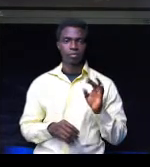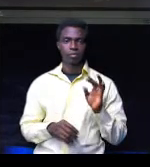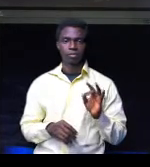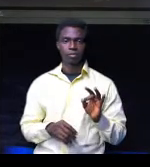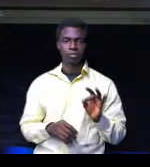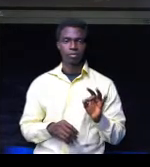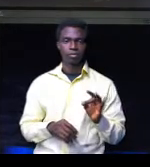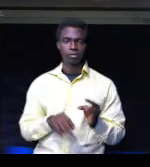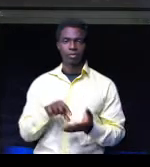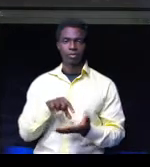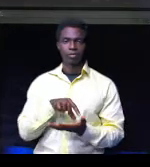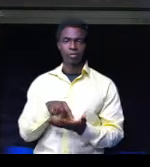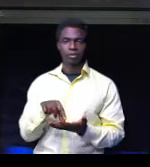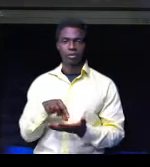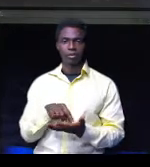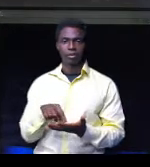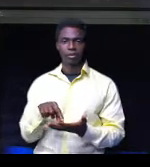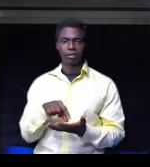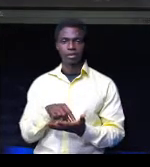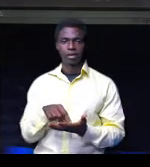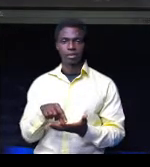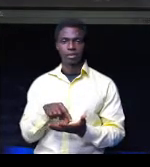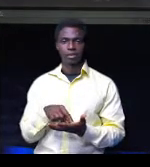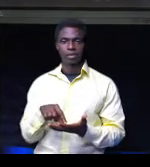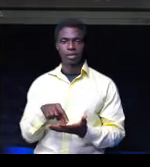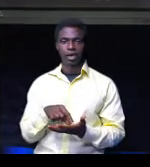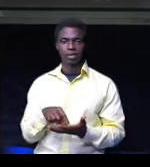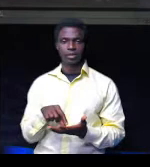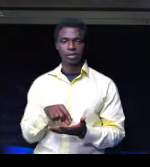Number 7, cassette.